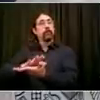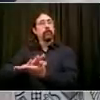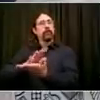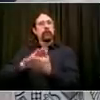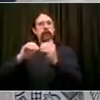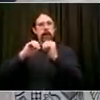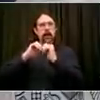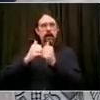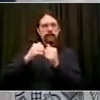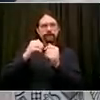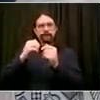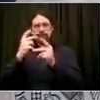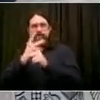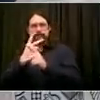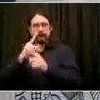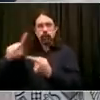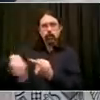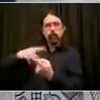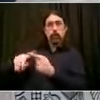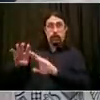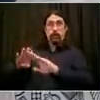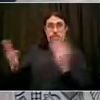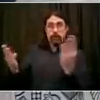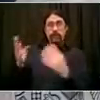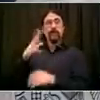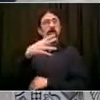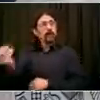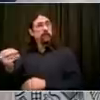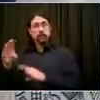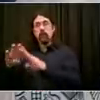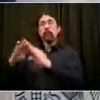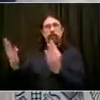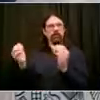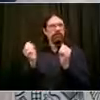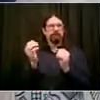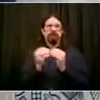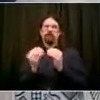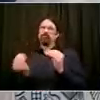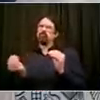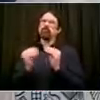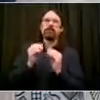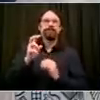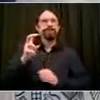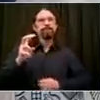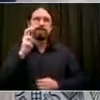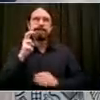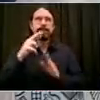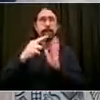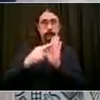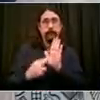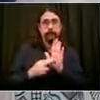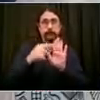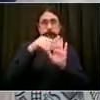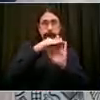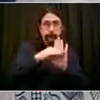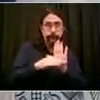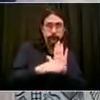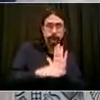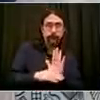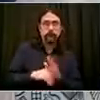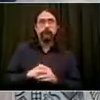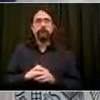cetera, to get COVID tests, and you mentioned the need to get consent forms, what possible tough standards are you talking about? You're already